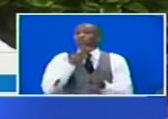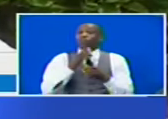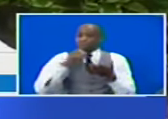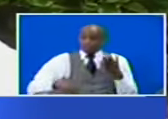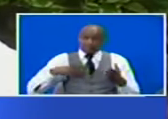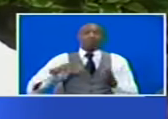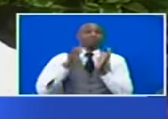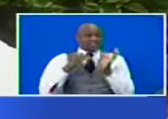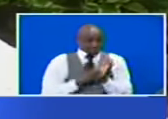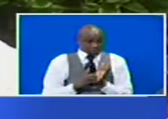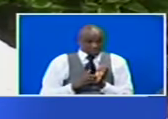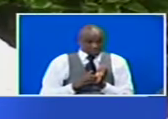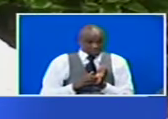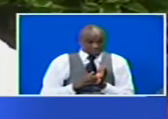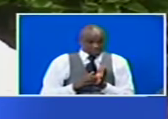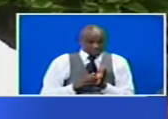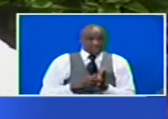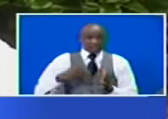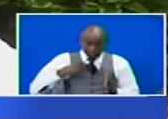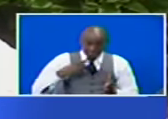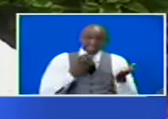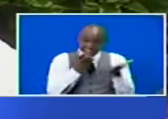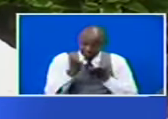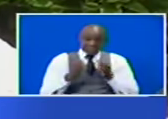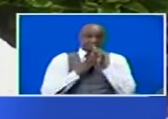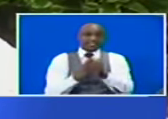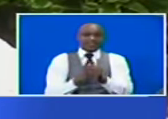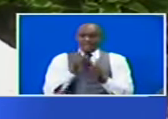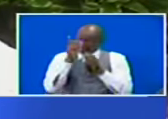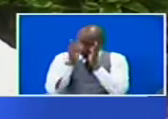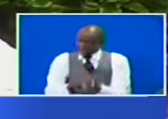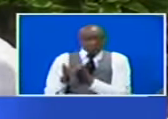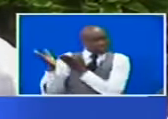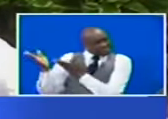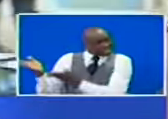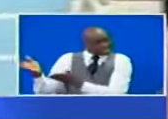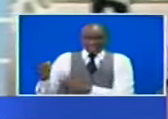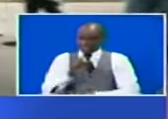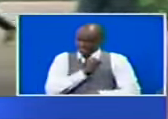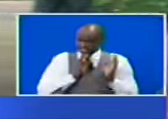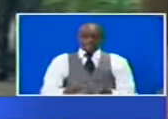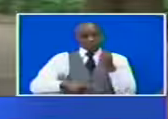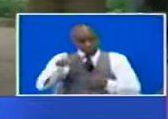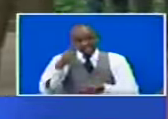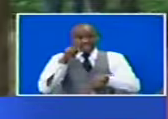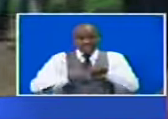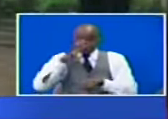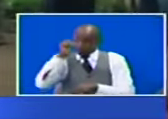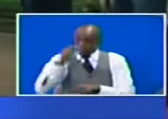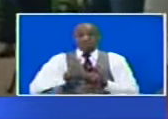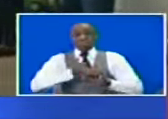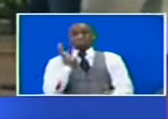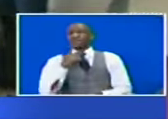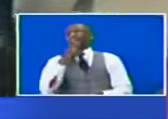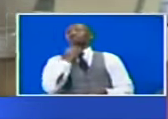people of Machakos is servant leadership. Kala landed the senatorial ticket after Mudhama declined to pick